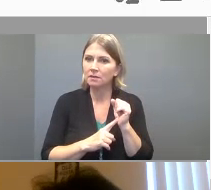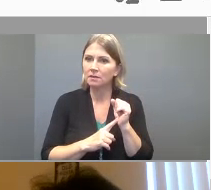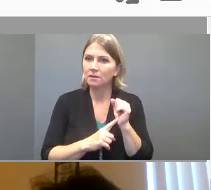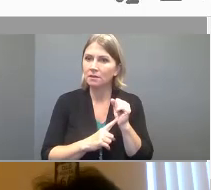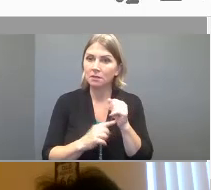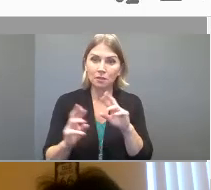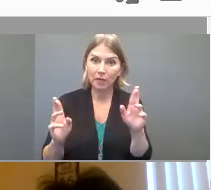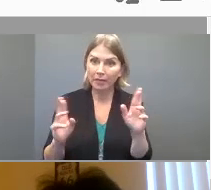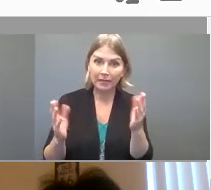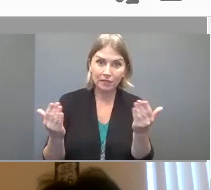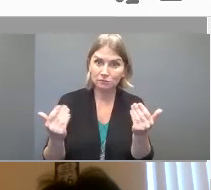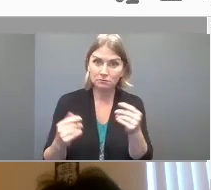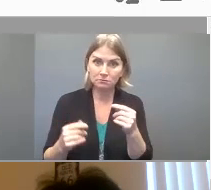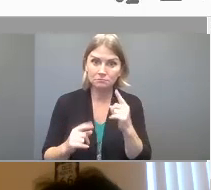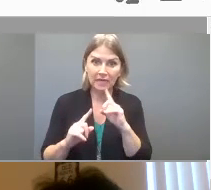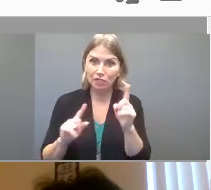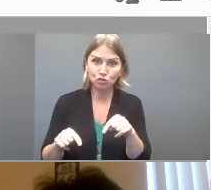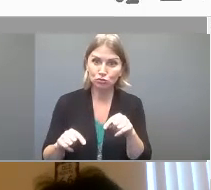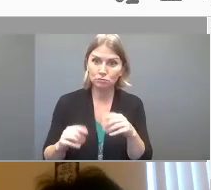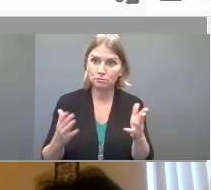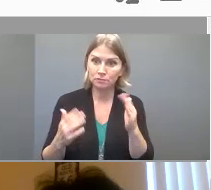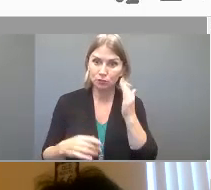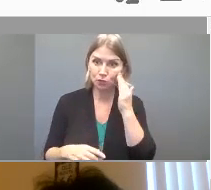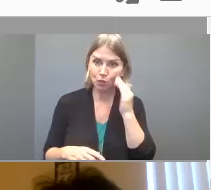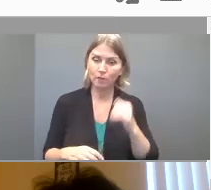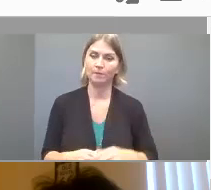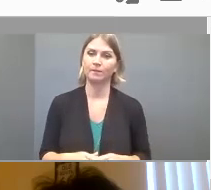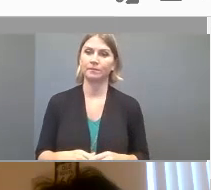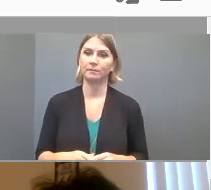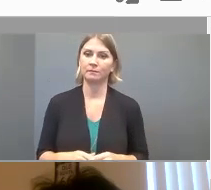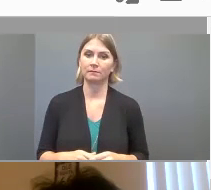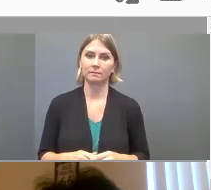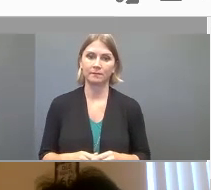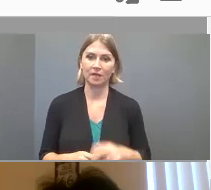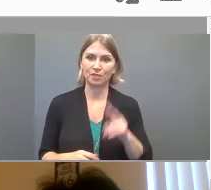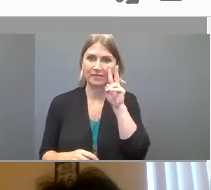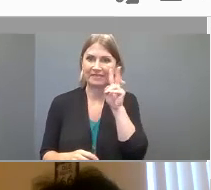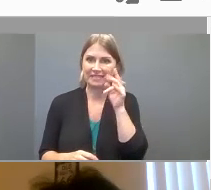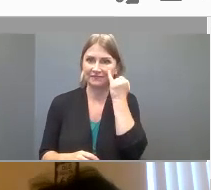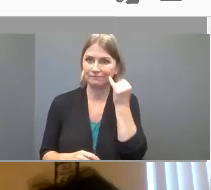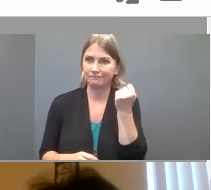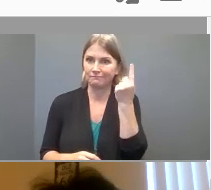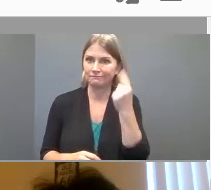You can give a wrong answer, Vasireddy. I really do not care. I mean, I want to know that you understand.